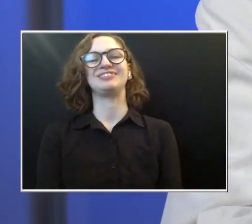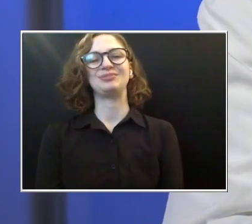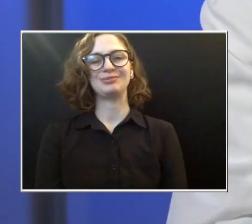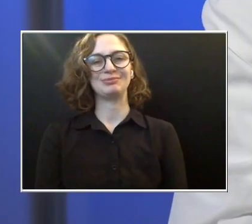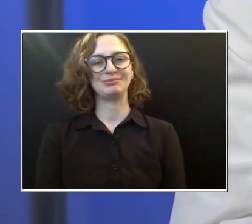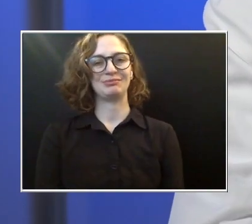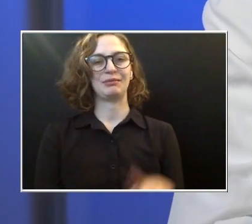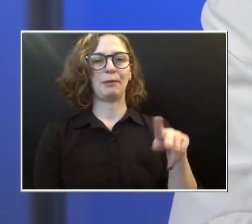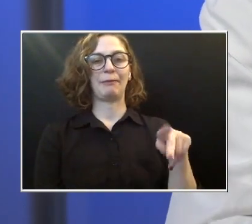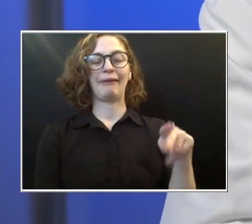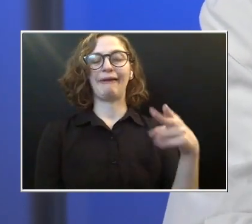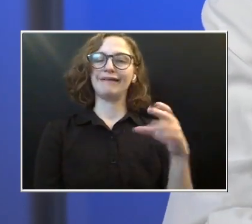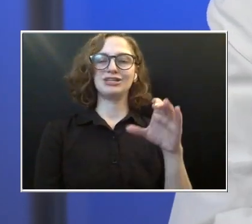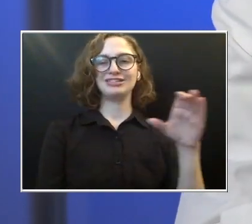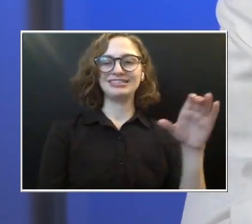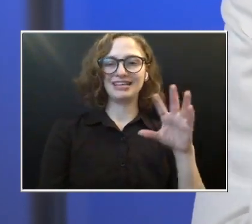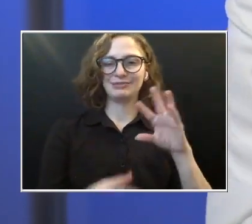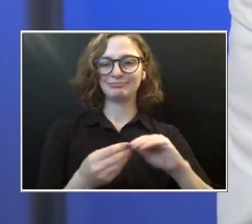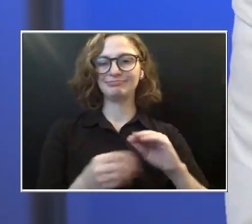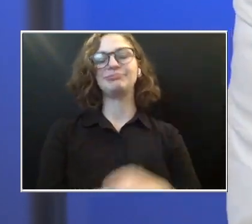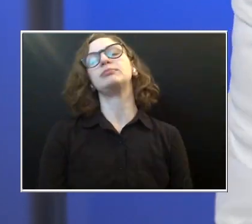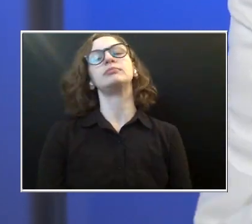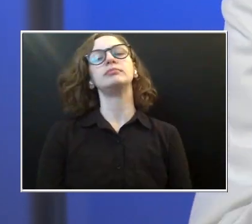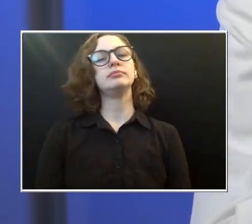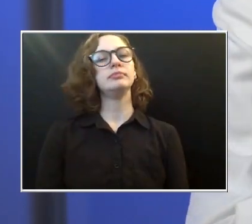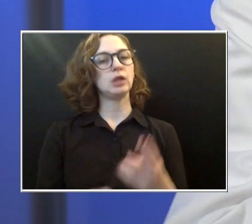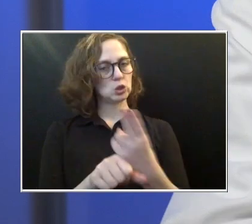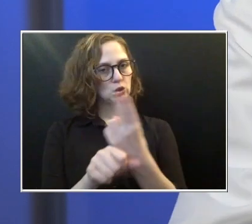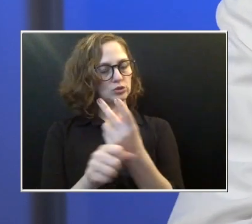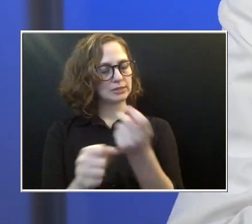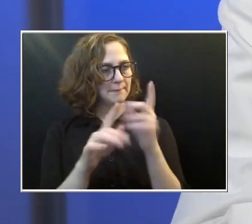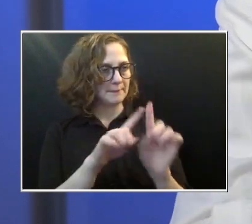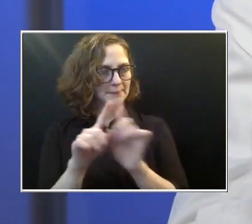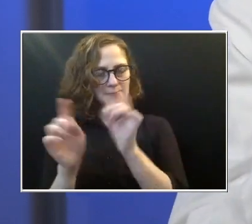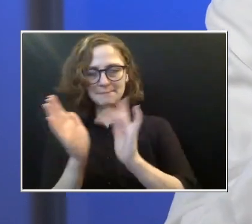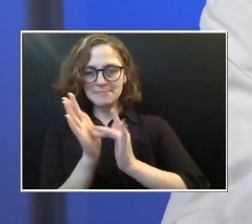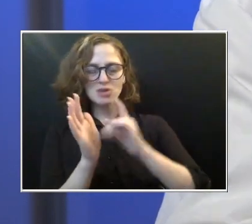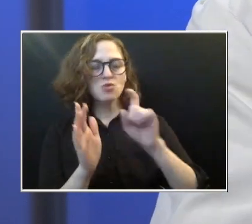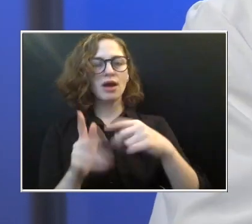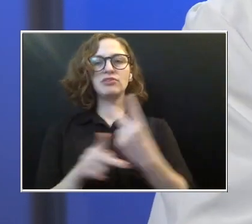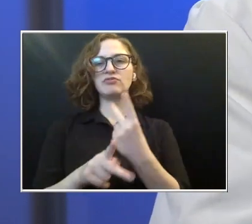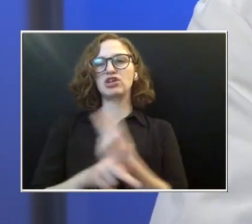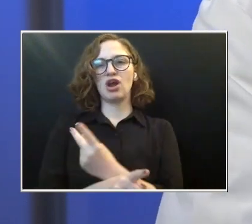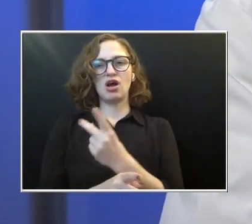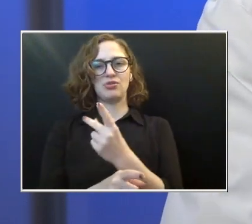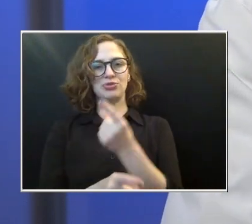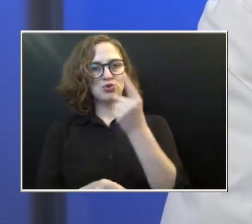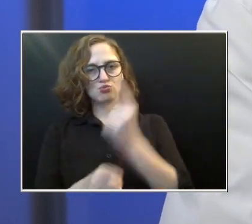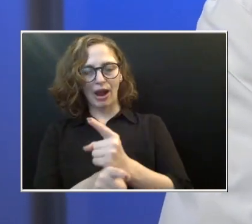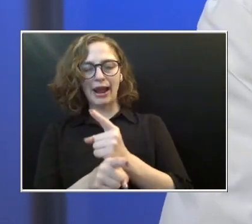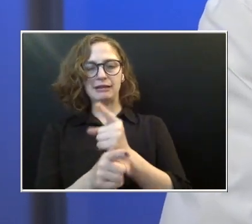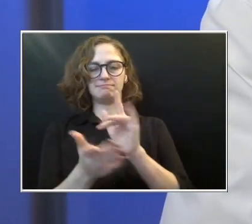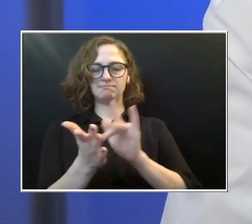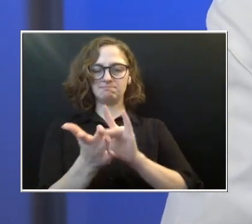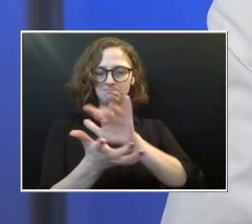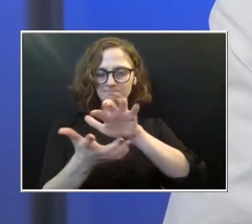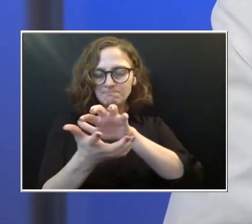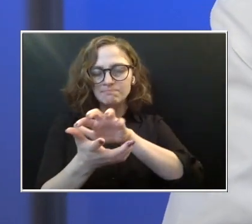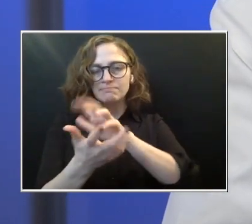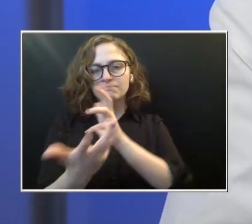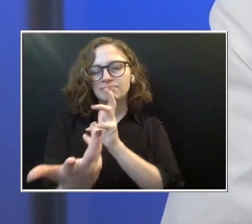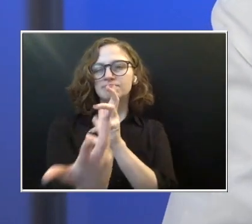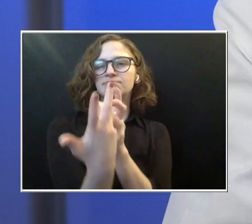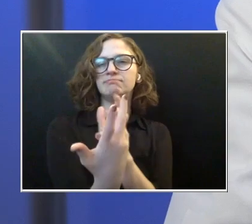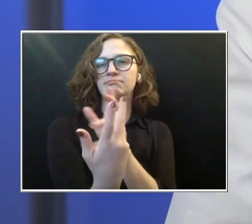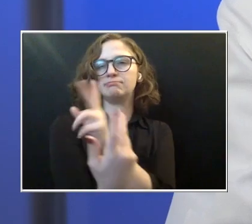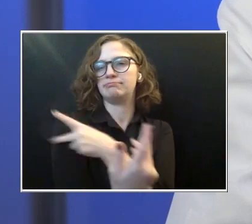uses all those different medicines, because you have to figure out how to use the right medicine in the right patient to get the right results. And so just one